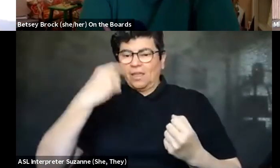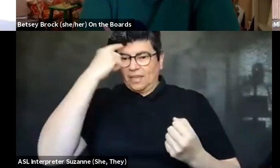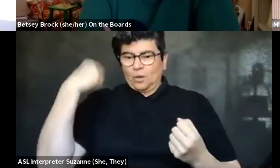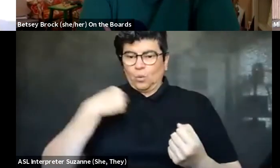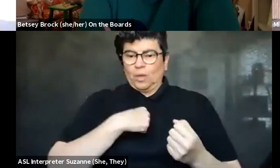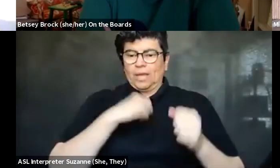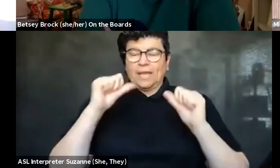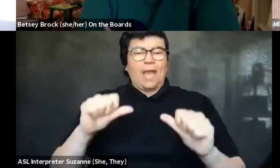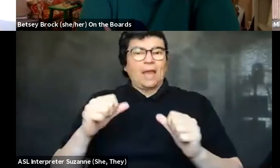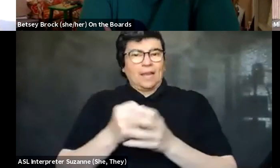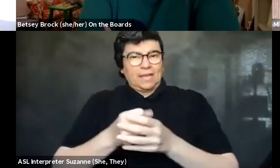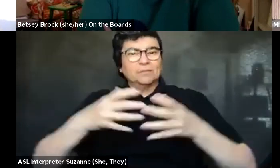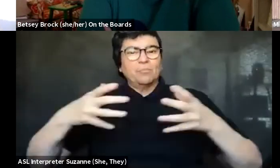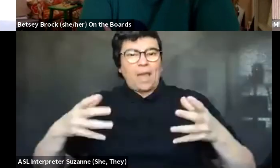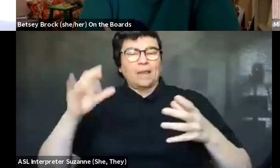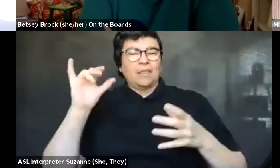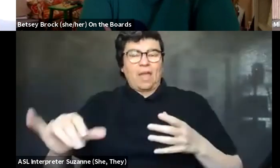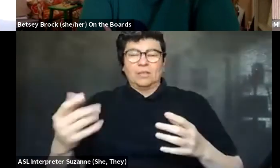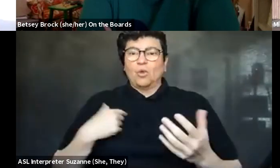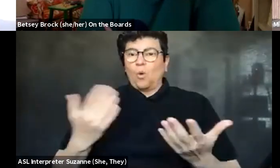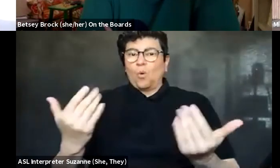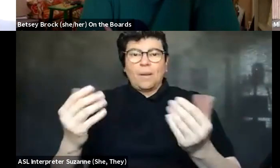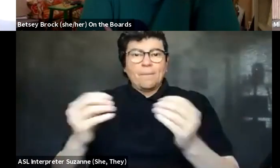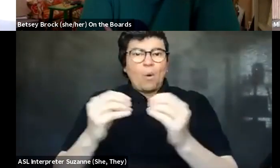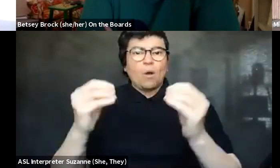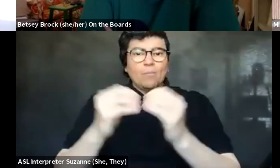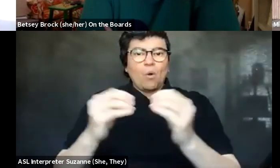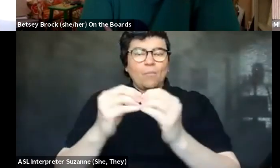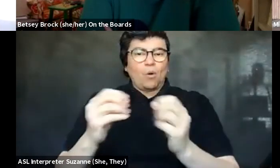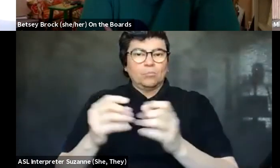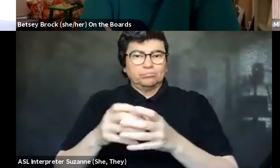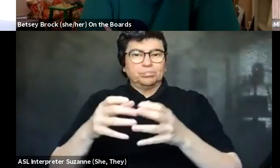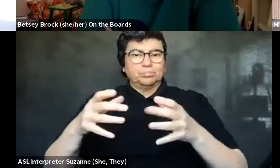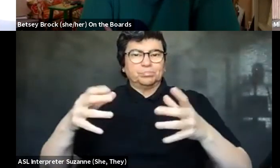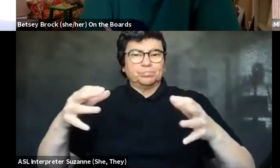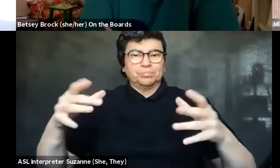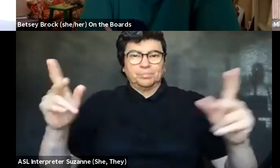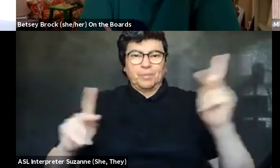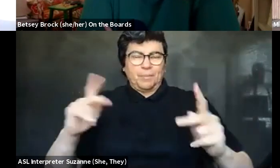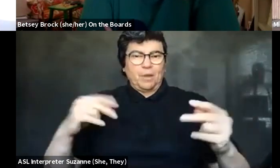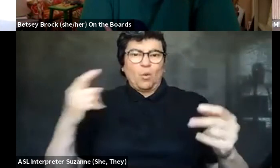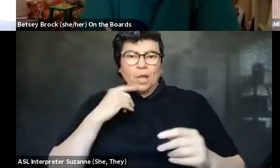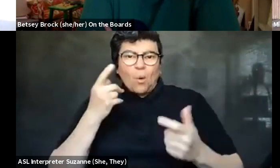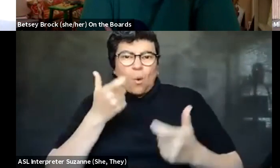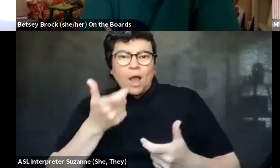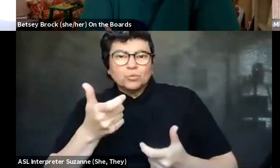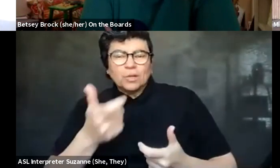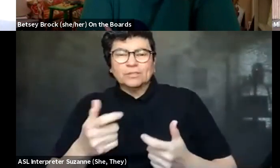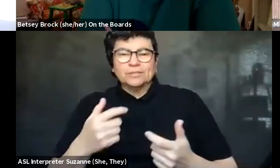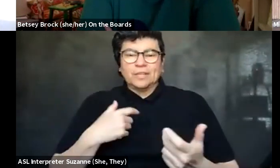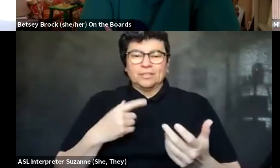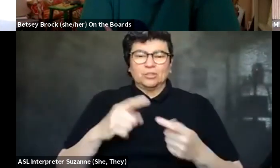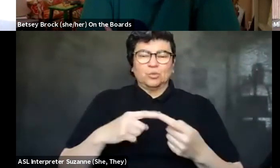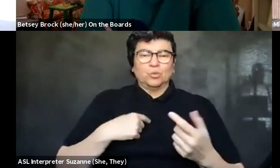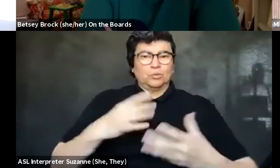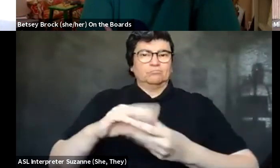to expand on that, so more and more individuals are, tuning in to